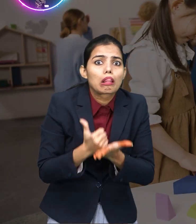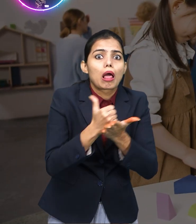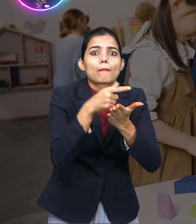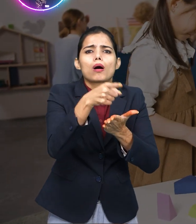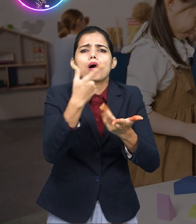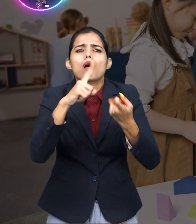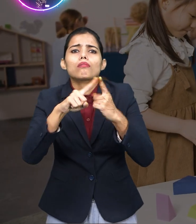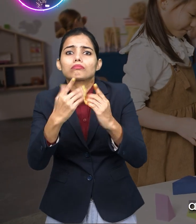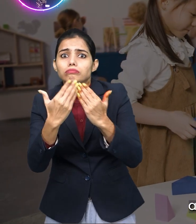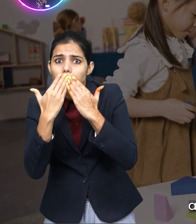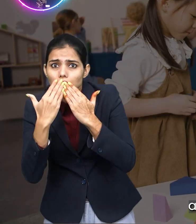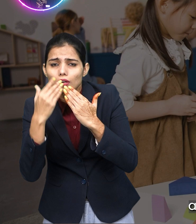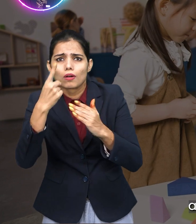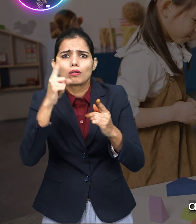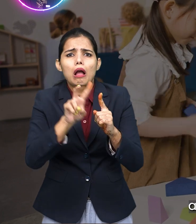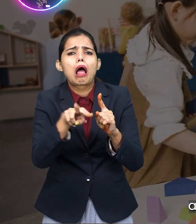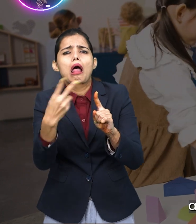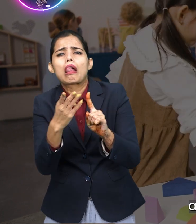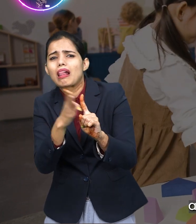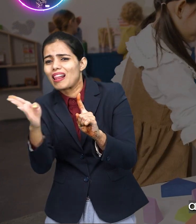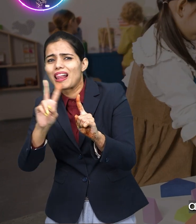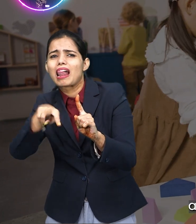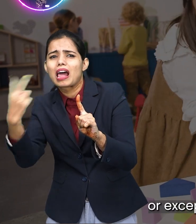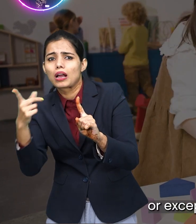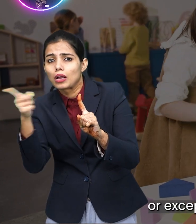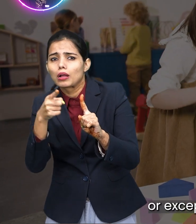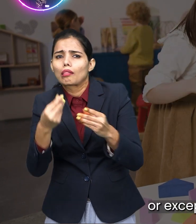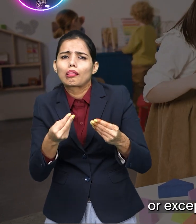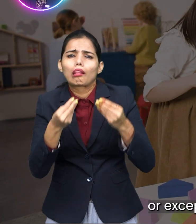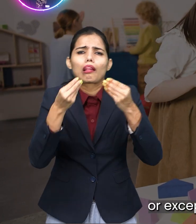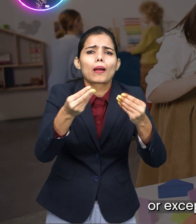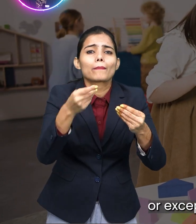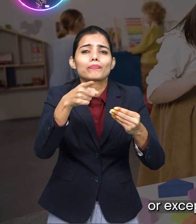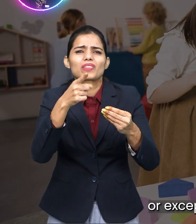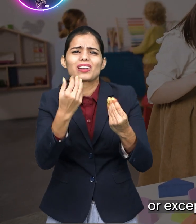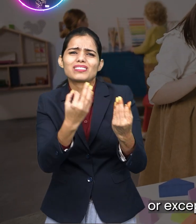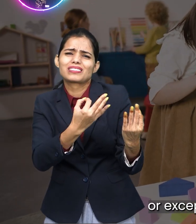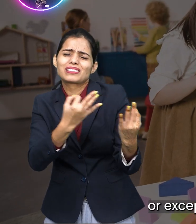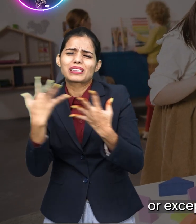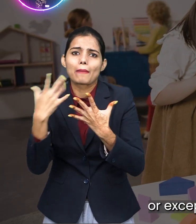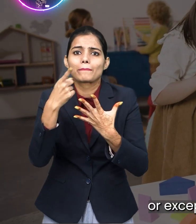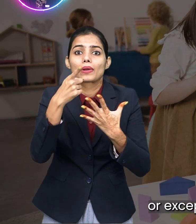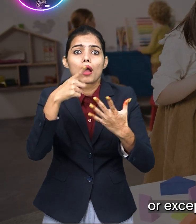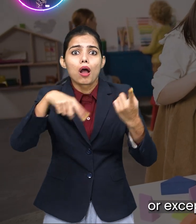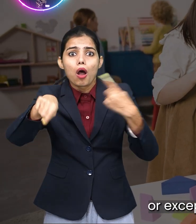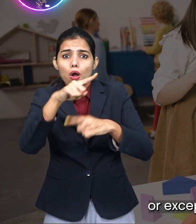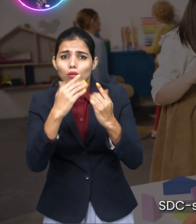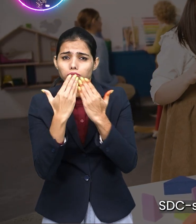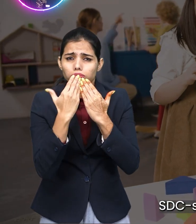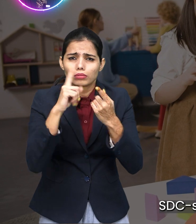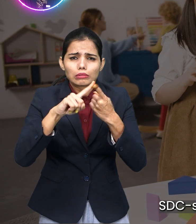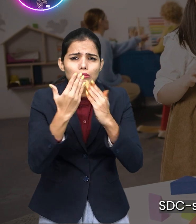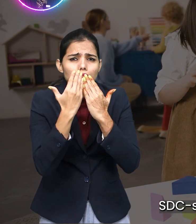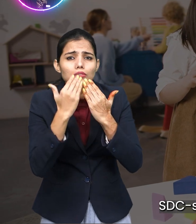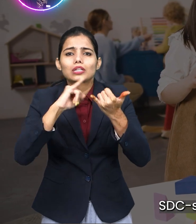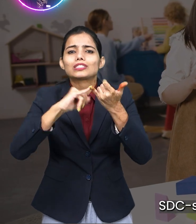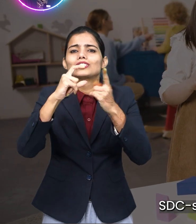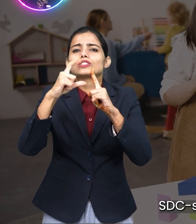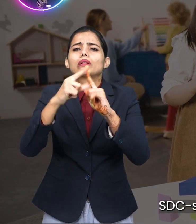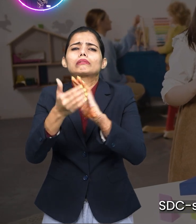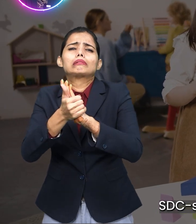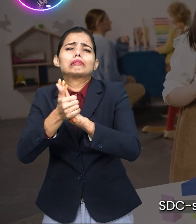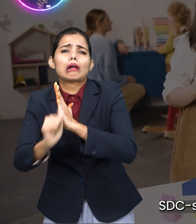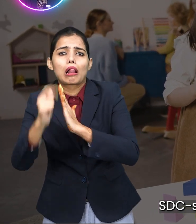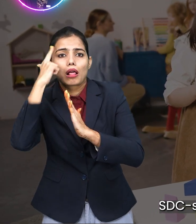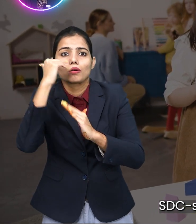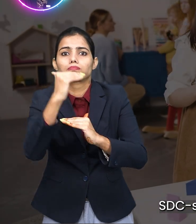education, alternative provision, or exceptional student education, SDC Skill